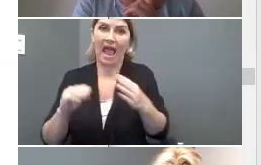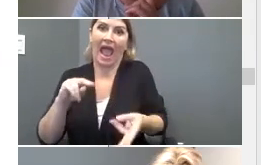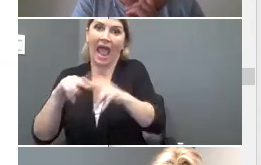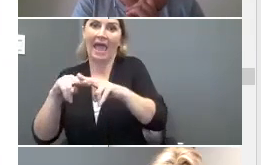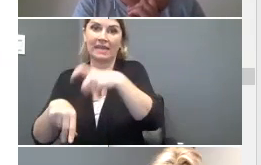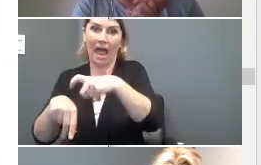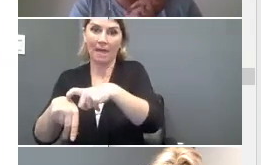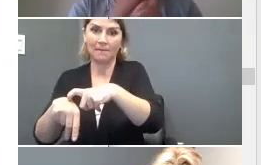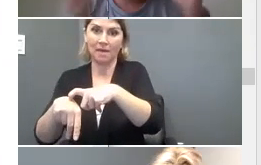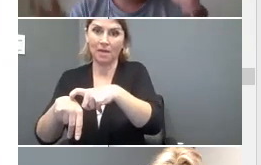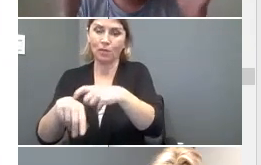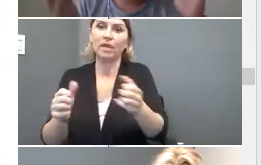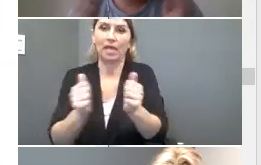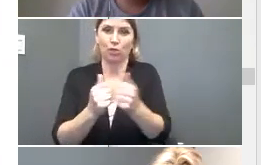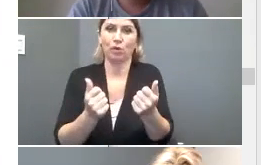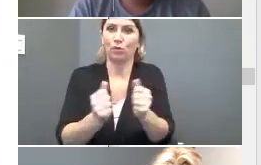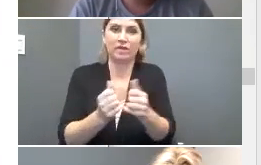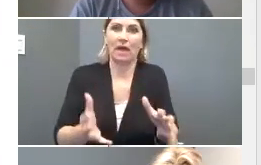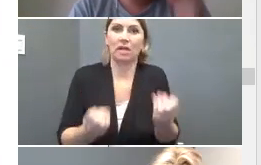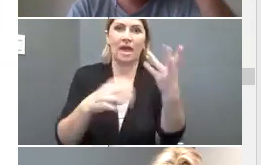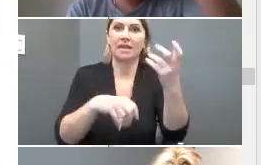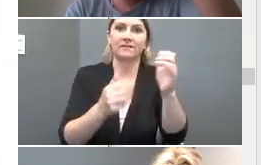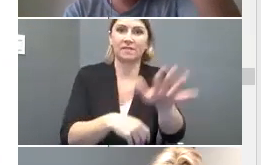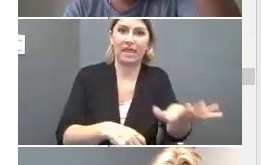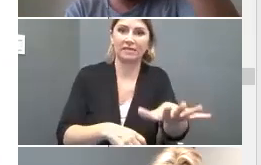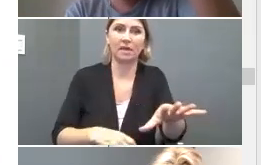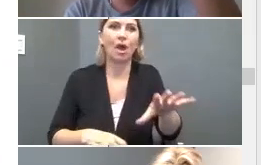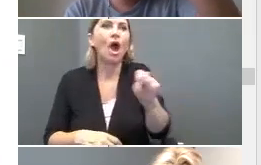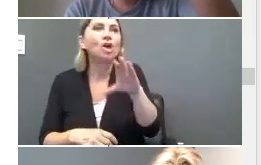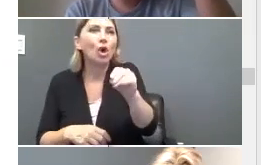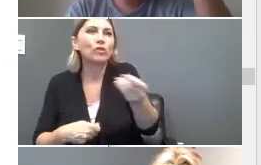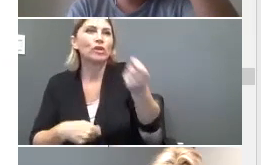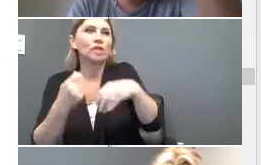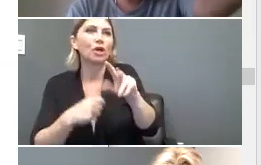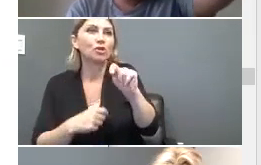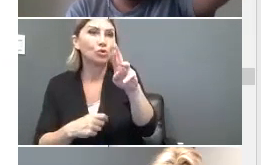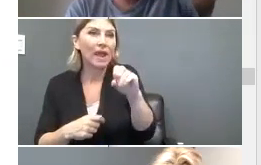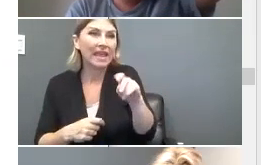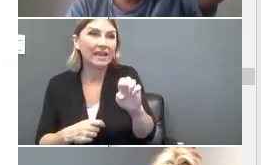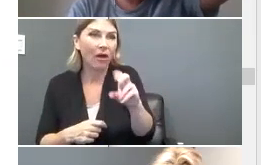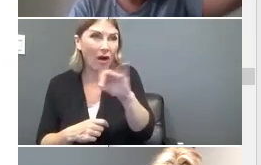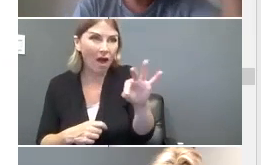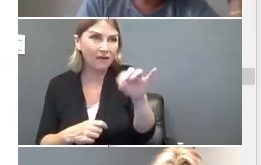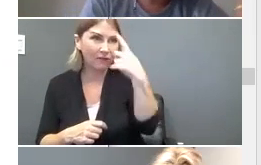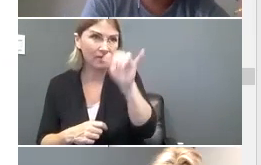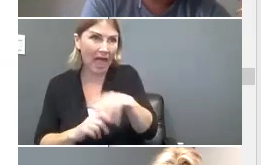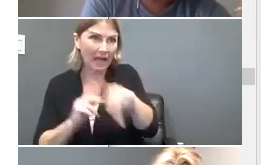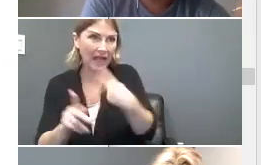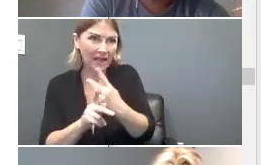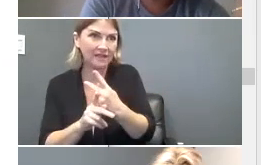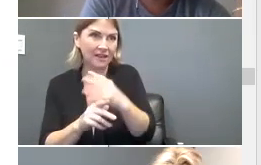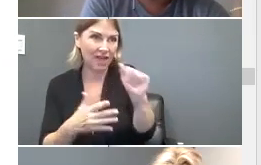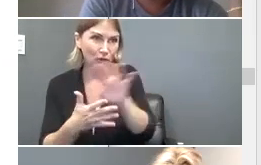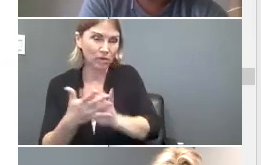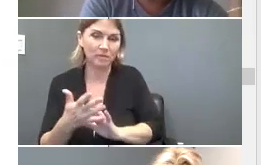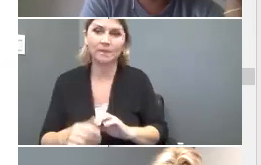can do it without much space. Oh, so there's a trade-off typically when you're doing these kinds of algorithms? Just,